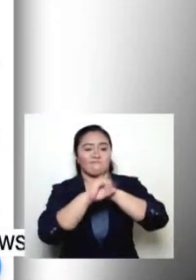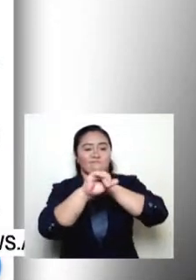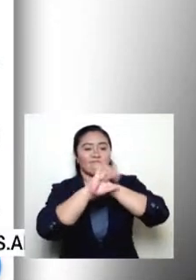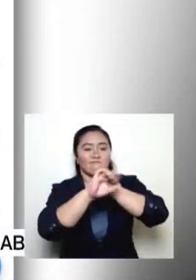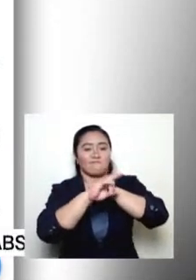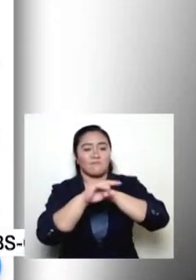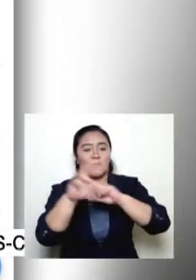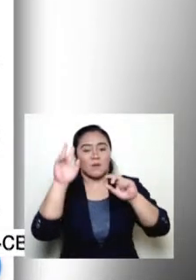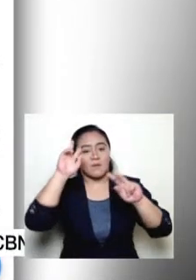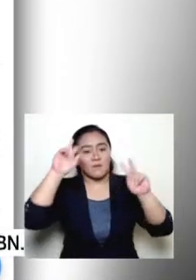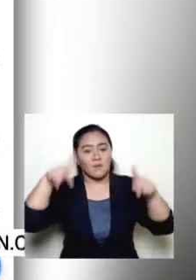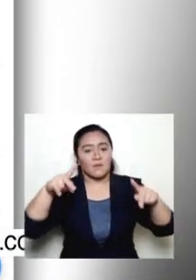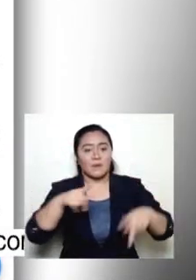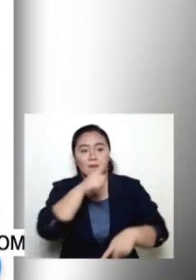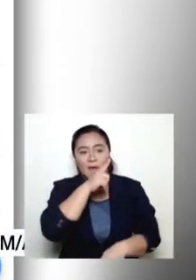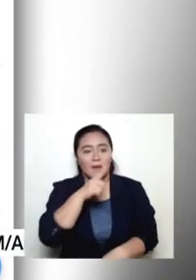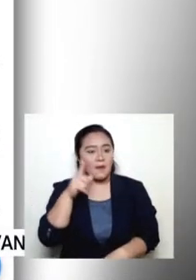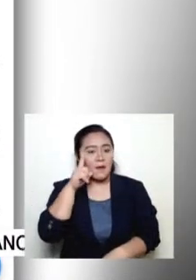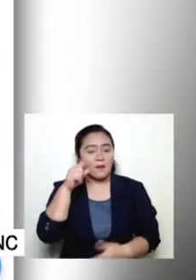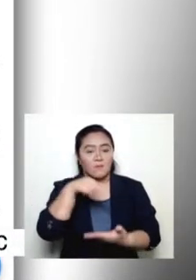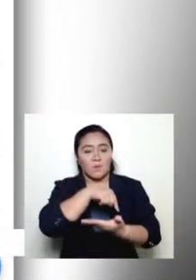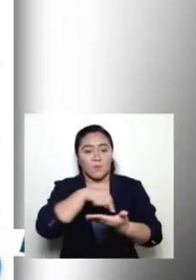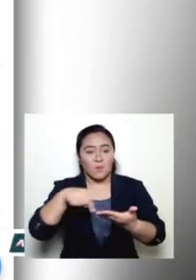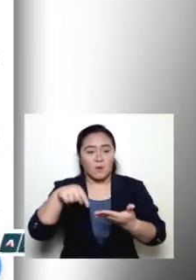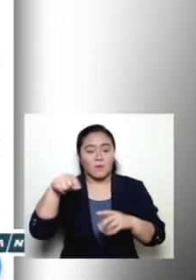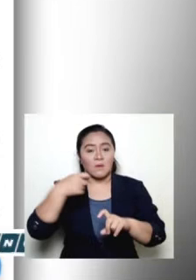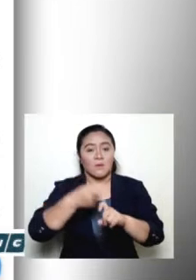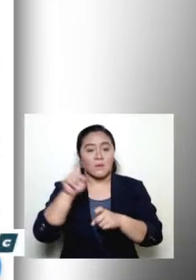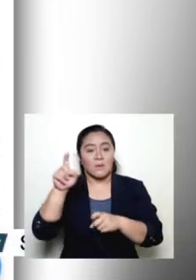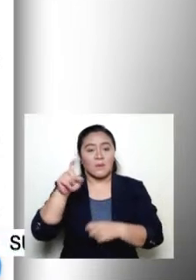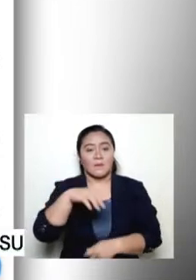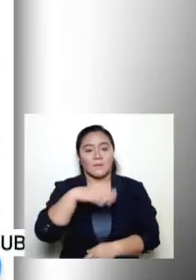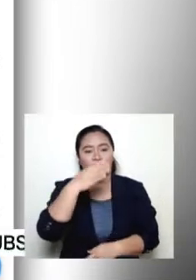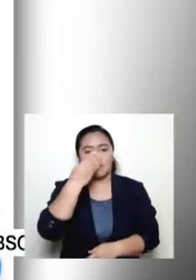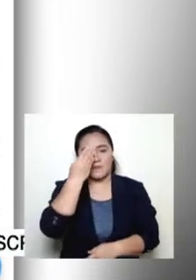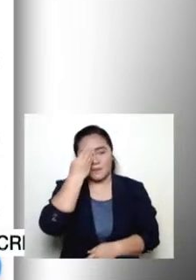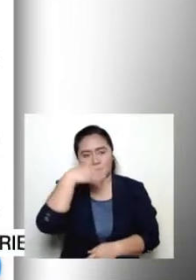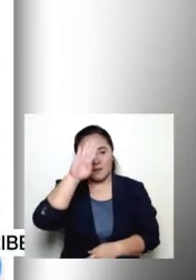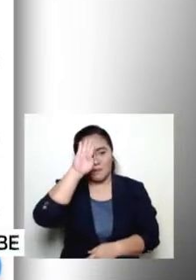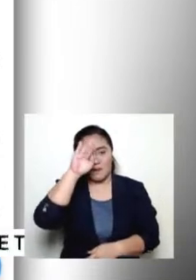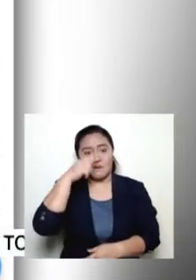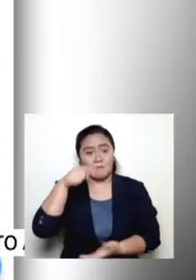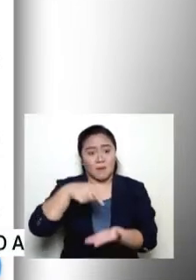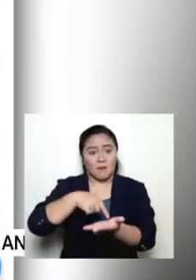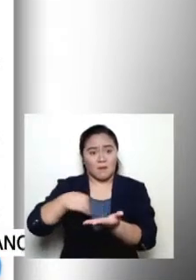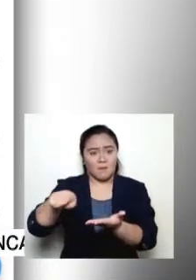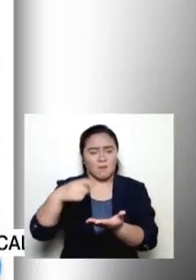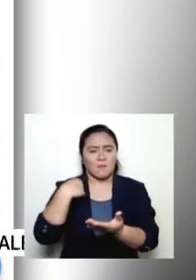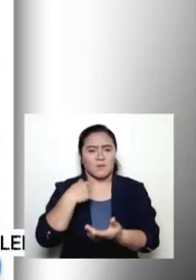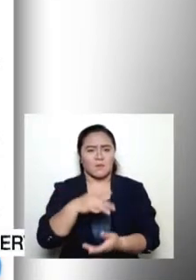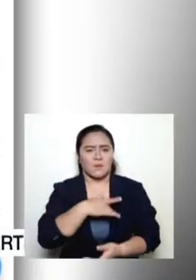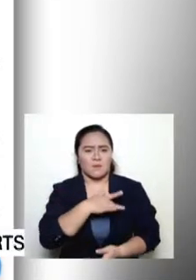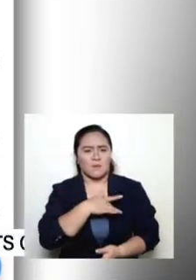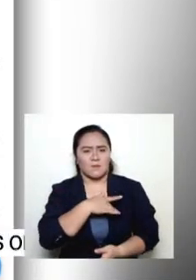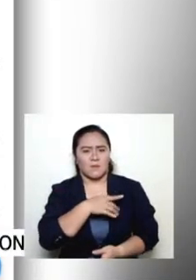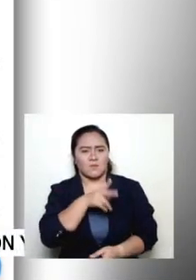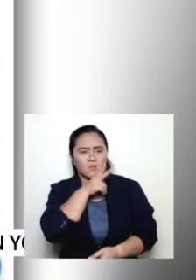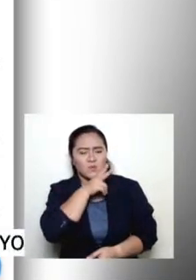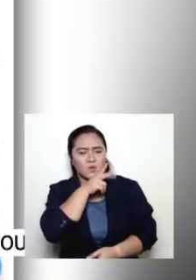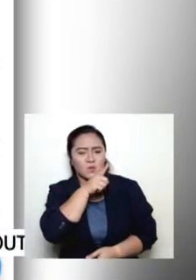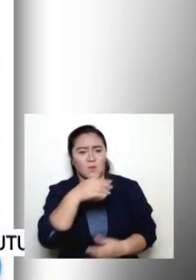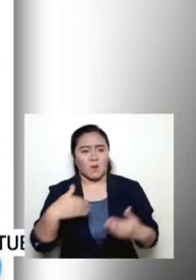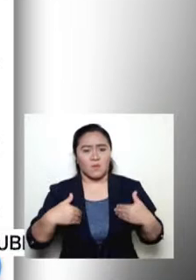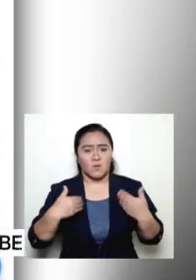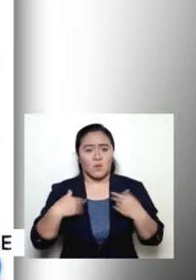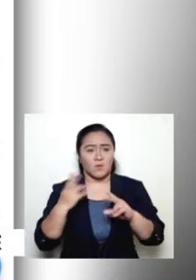Vice President Lenny Robredo over the weekend in his home province were paid. The lawmaker also accused some of the youth attendees of having